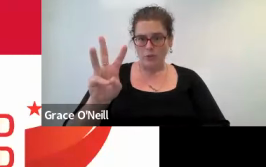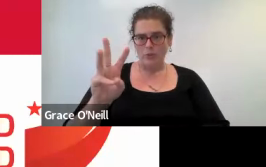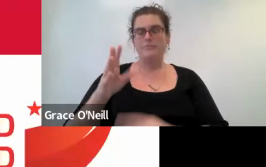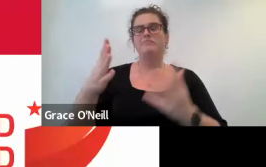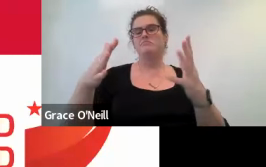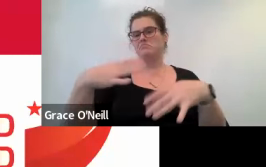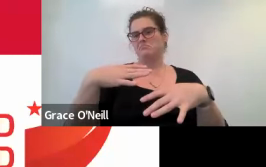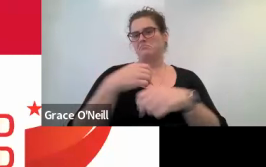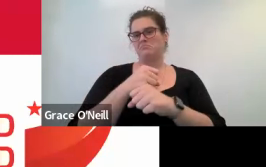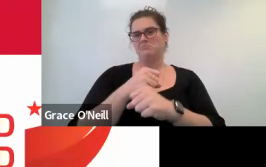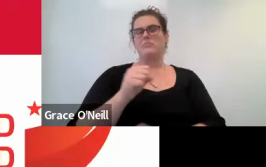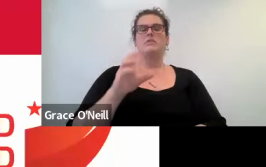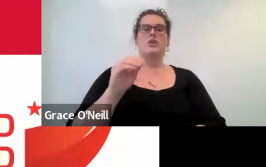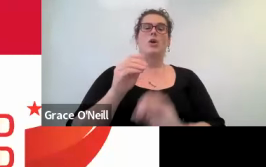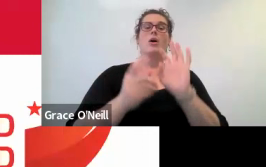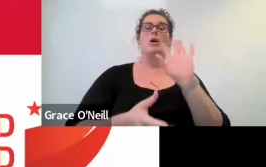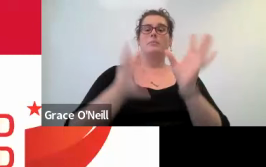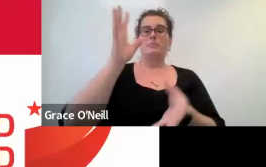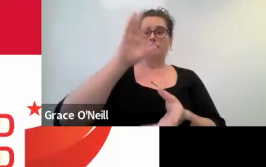were 30 questions.